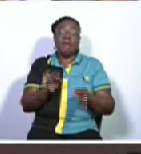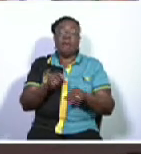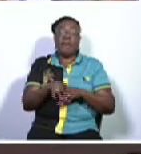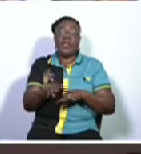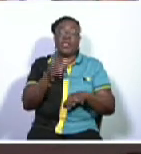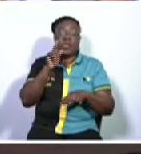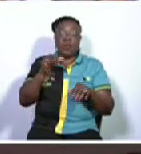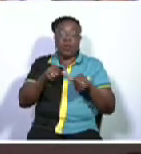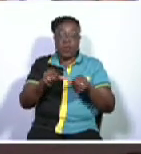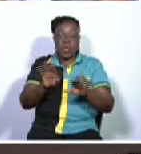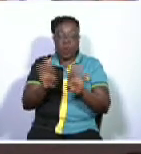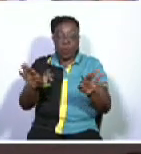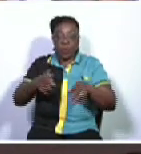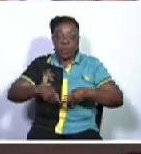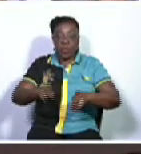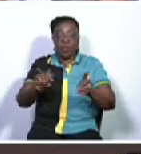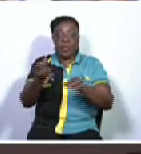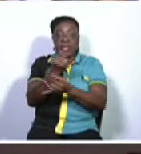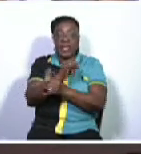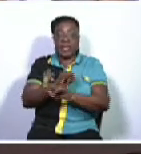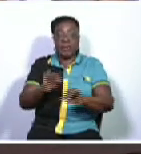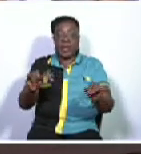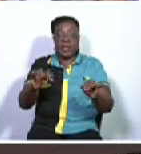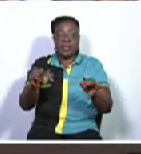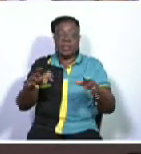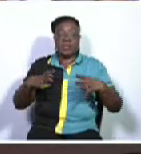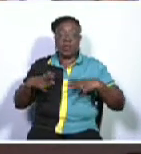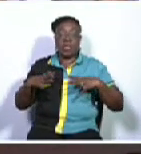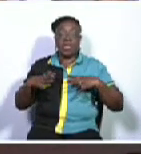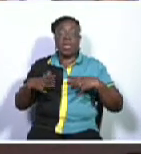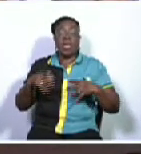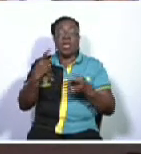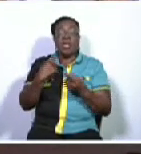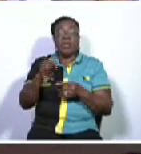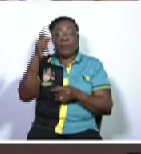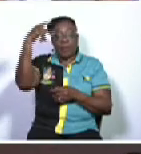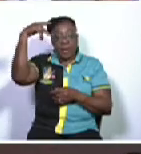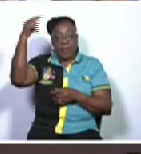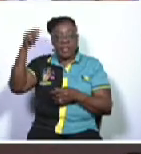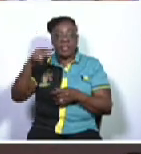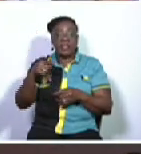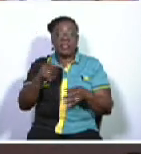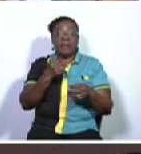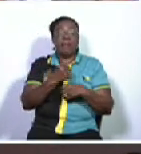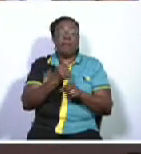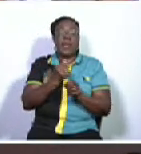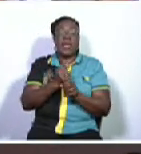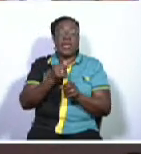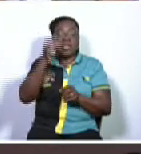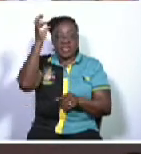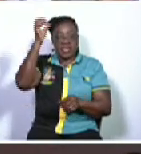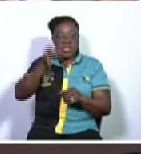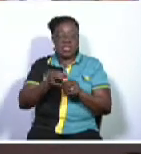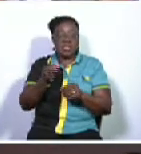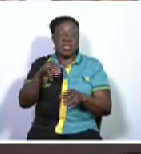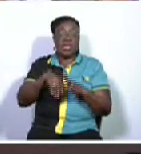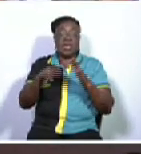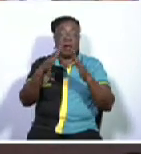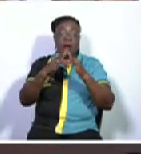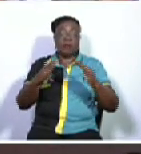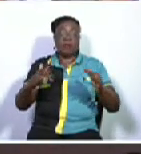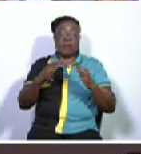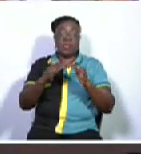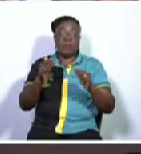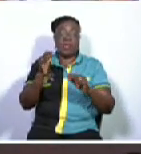the Independence holiday. Well, the Prime Minister revealed his decision in the House of Assembly last night. We